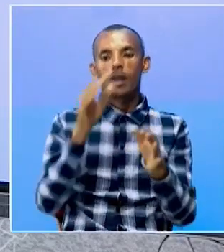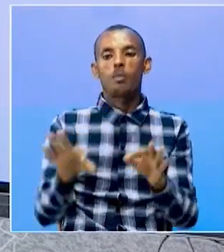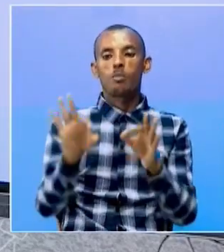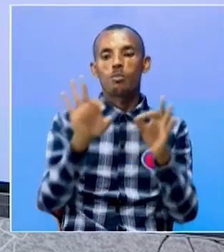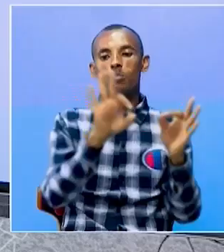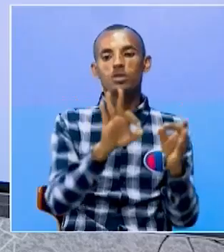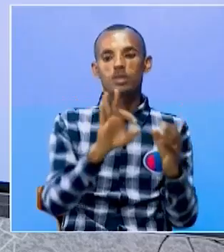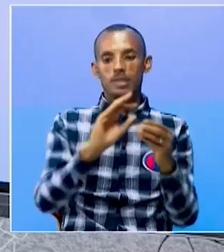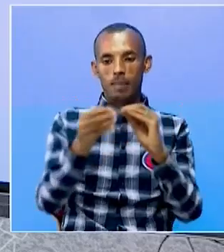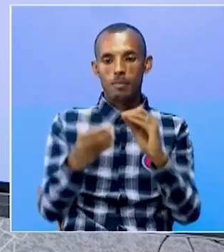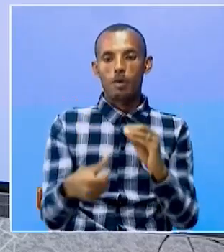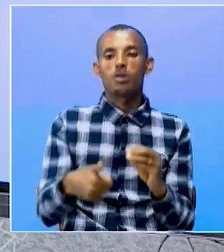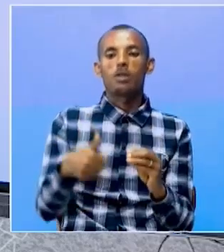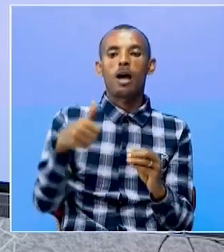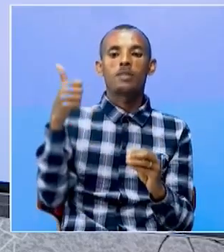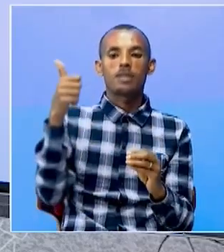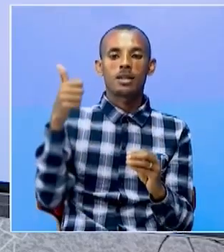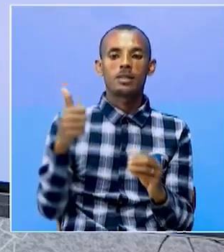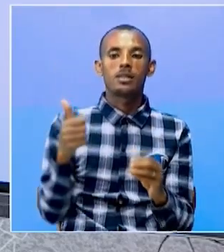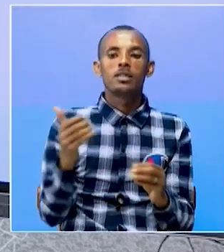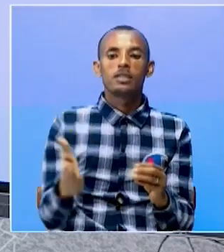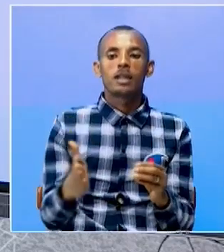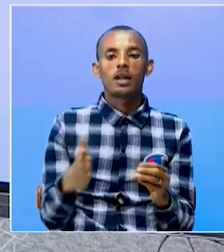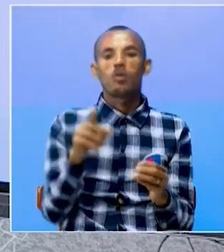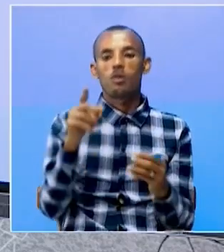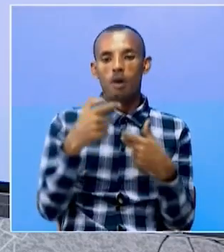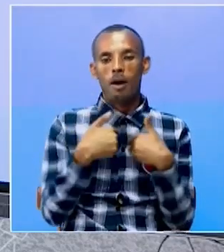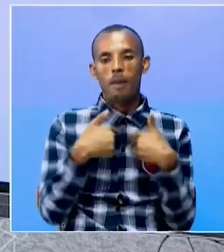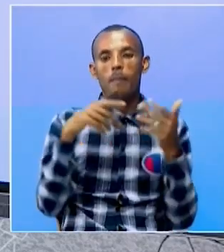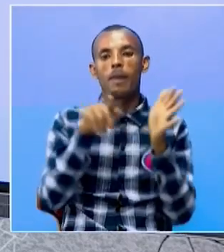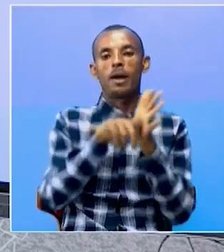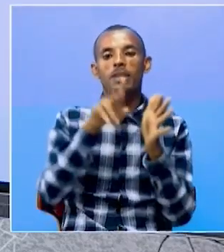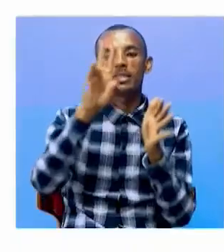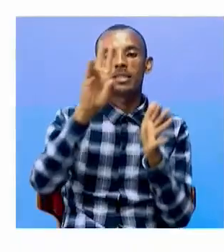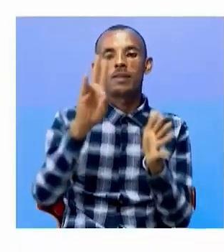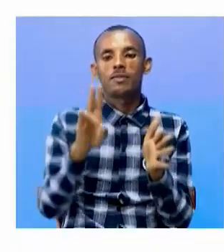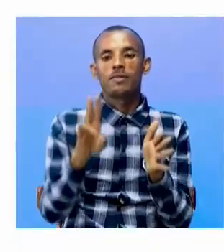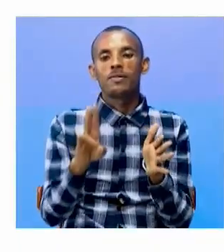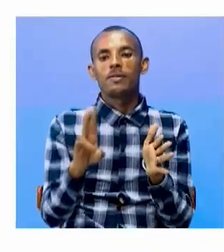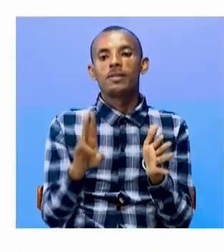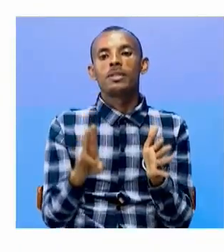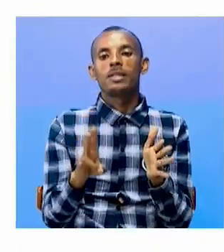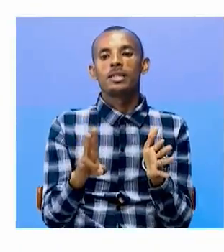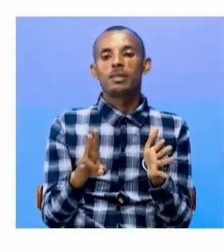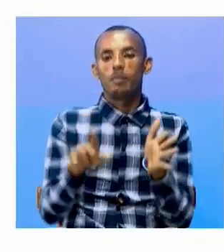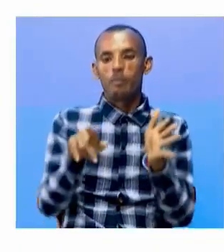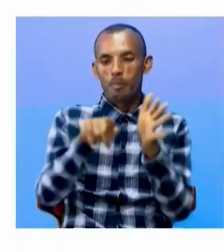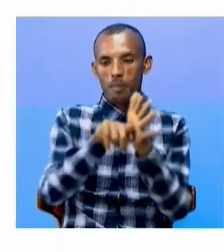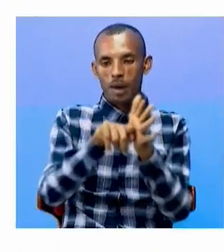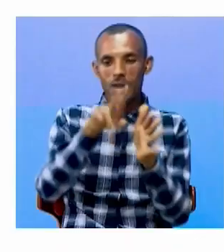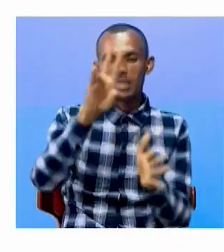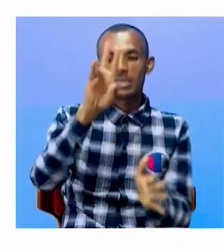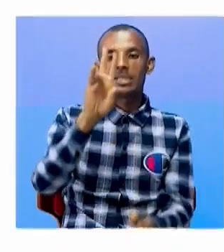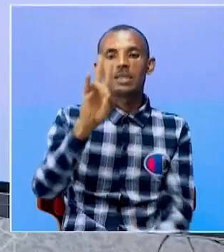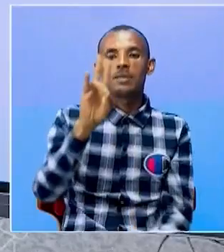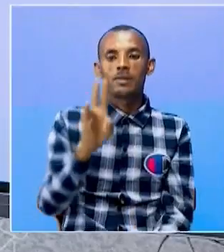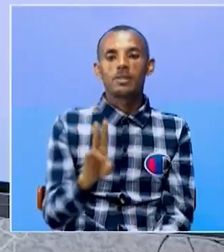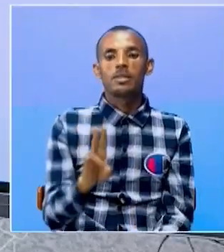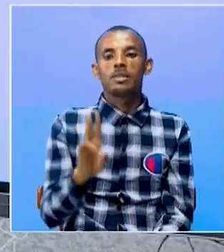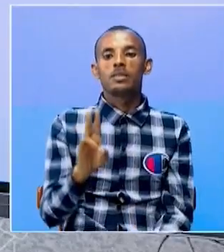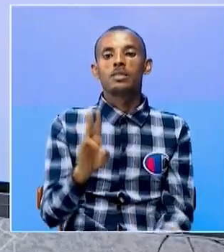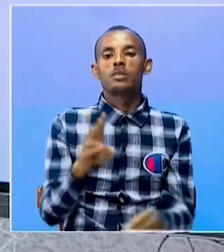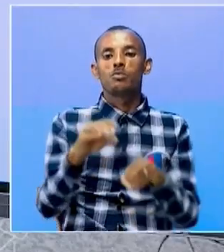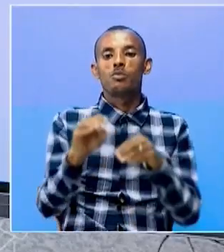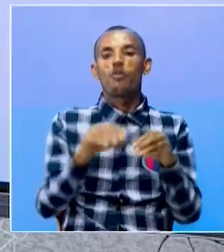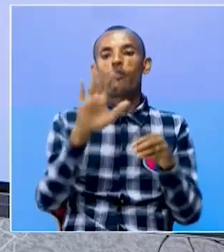side. Here, you have minus 7 on this side. Write as it is. Just move